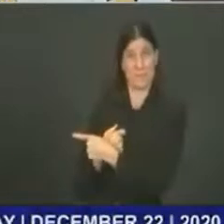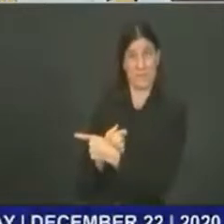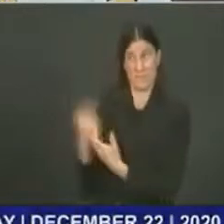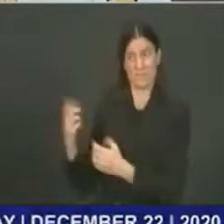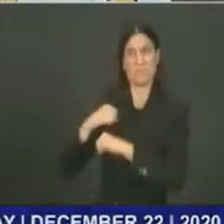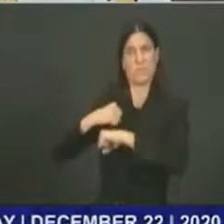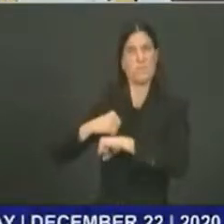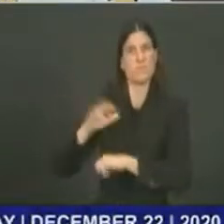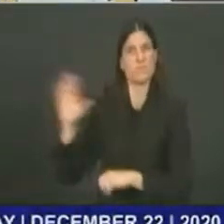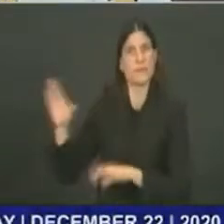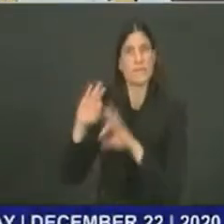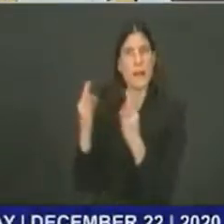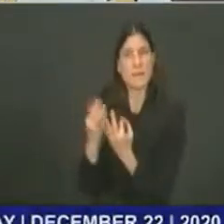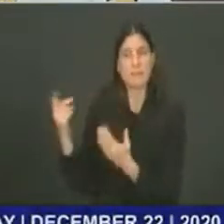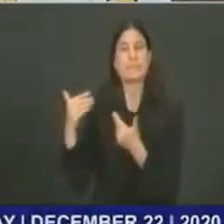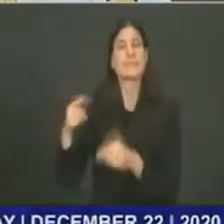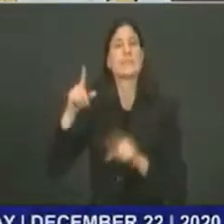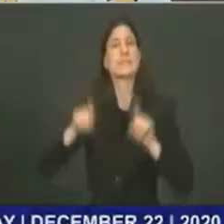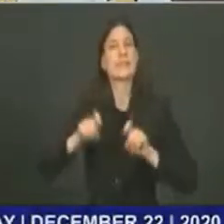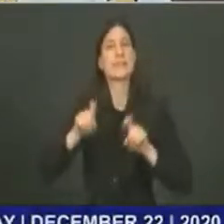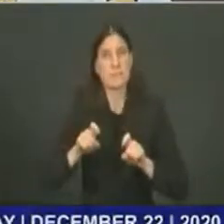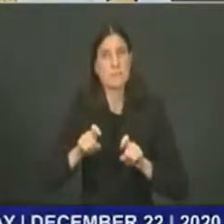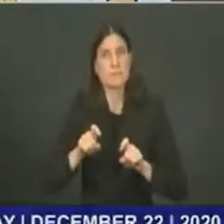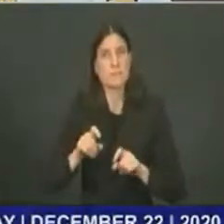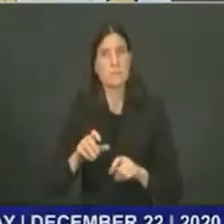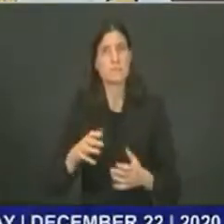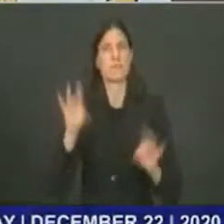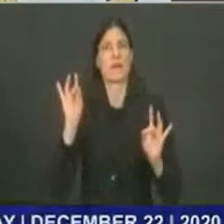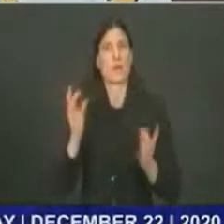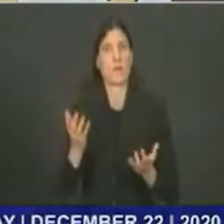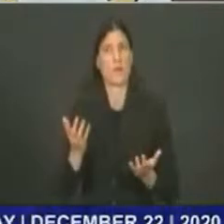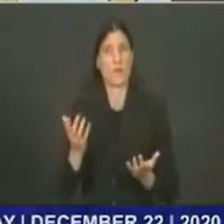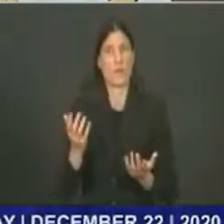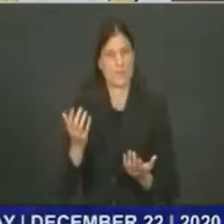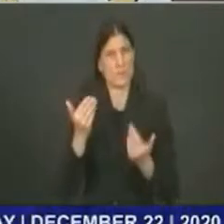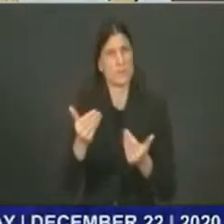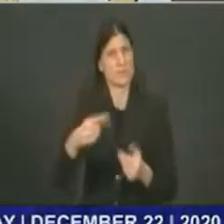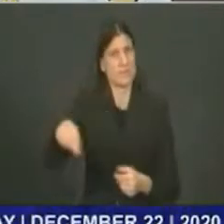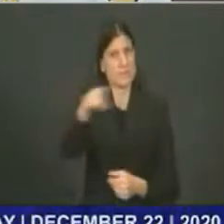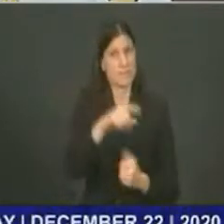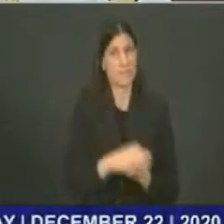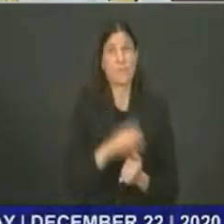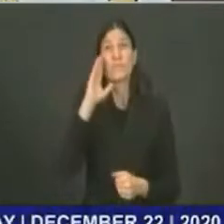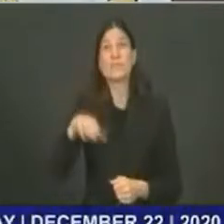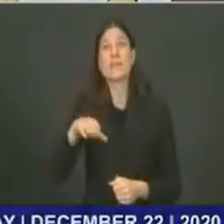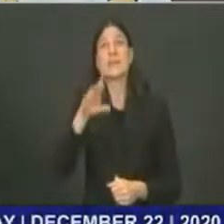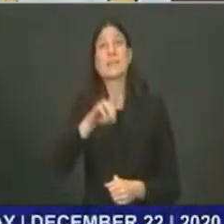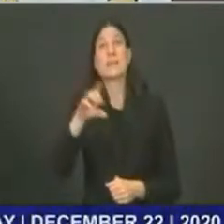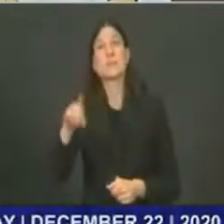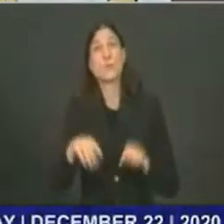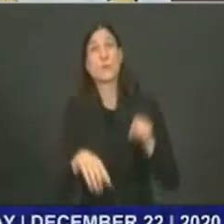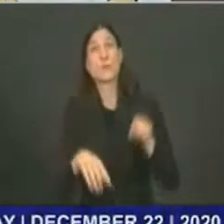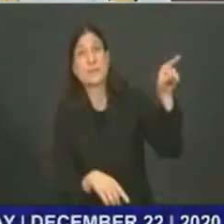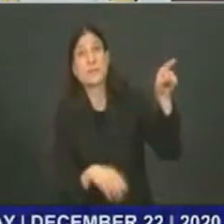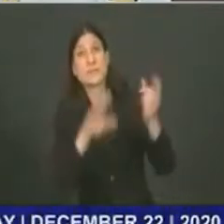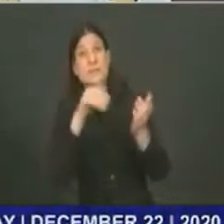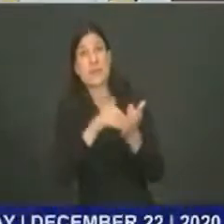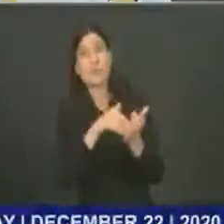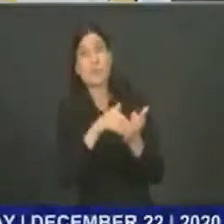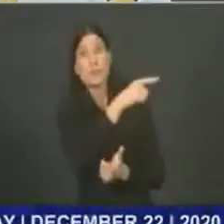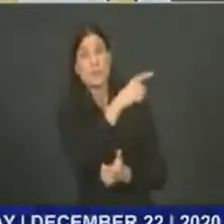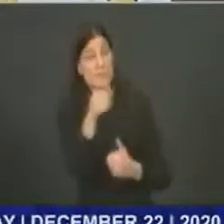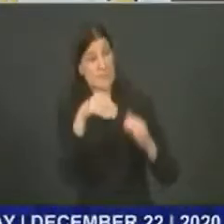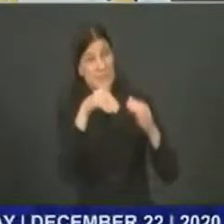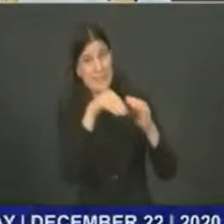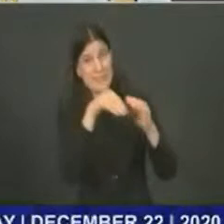as the Dunkin' Donuts Center, you'll have your result before you leave in 15 minutes. We have thousands of slots at